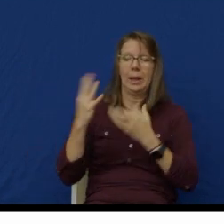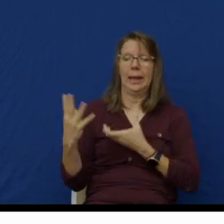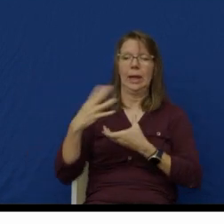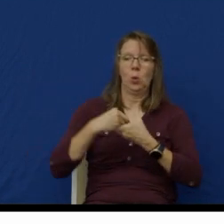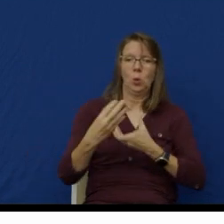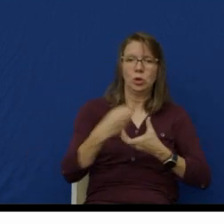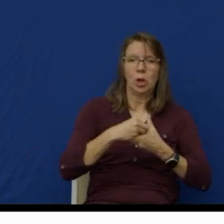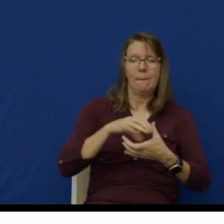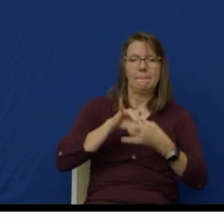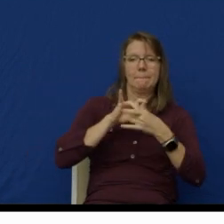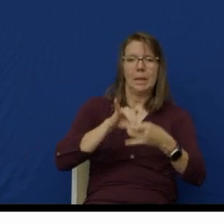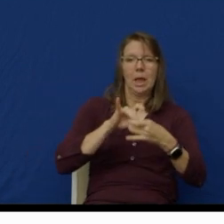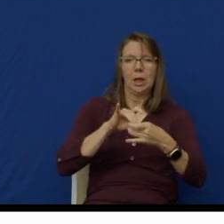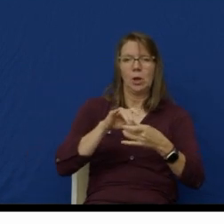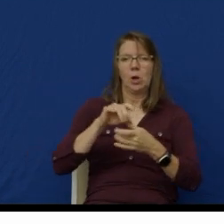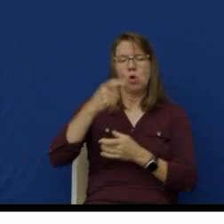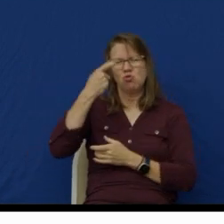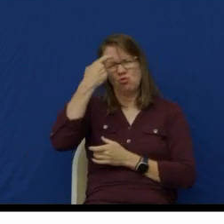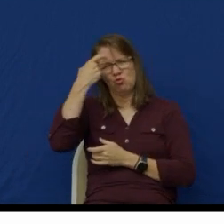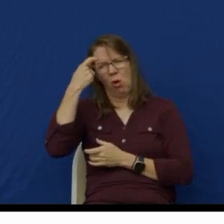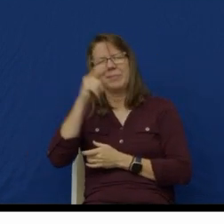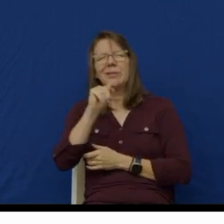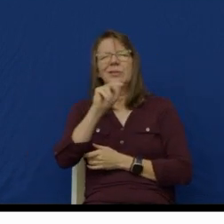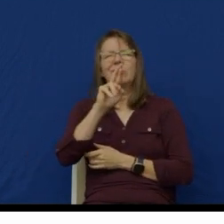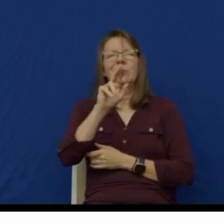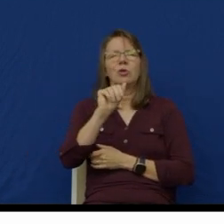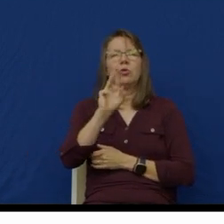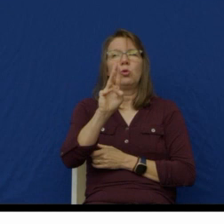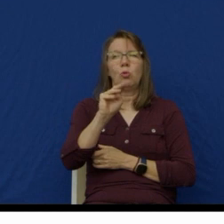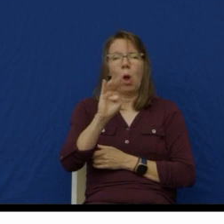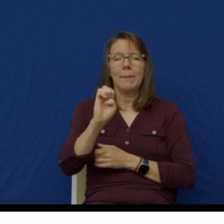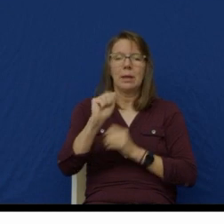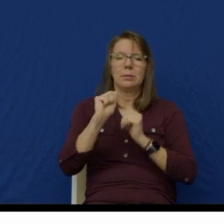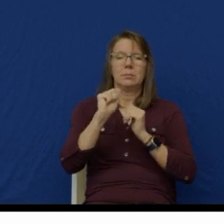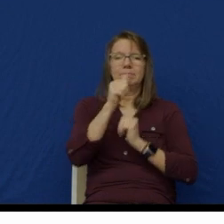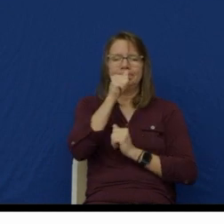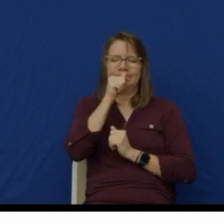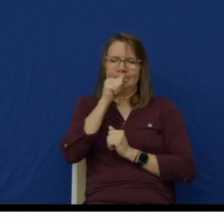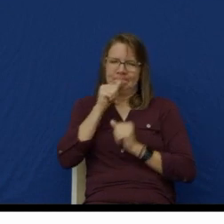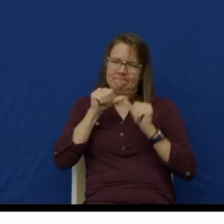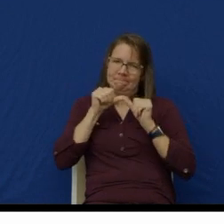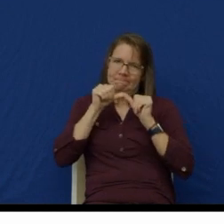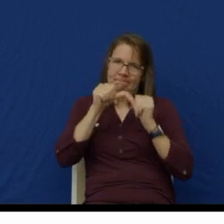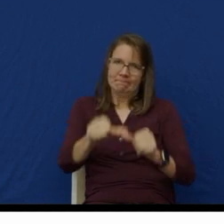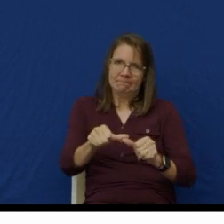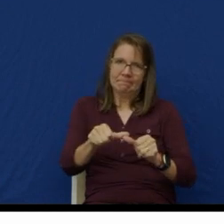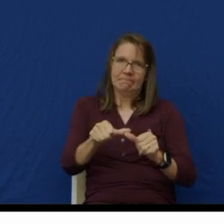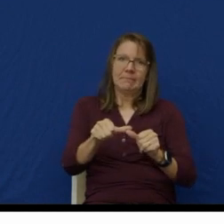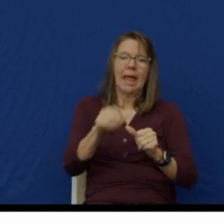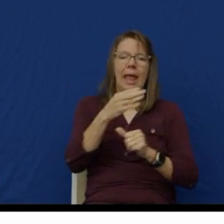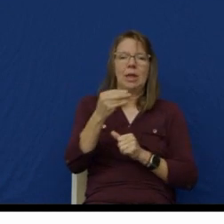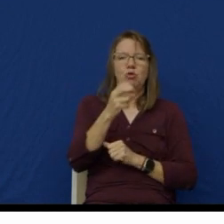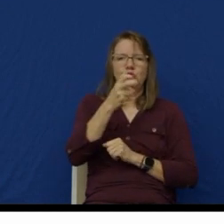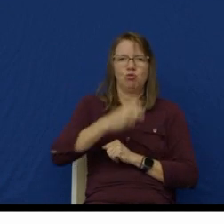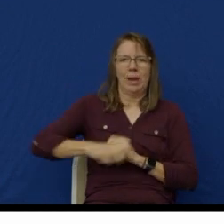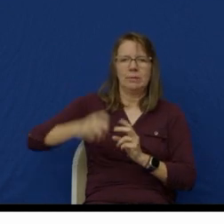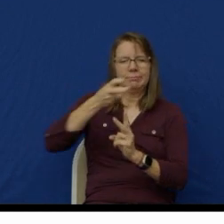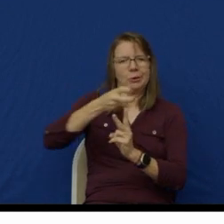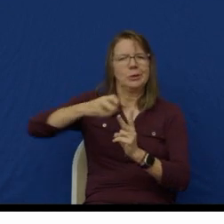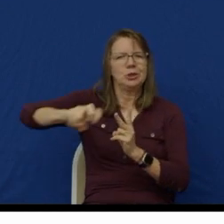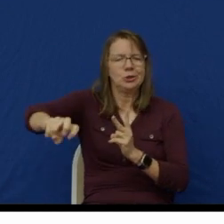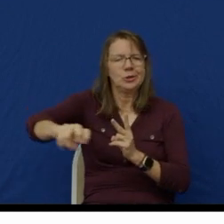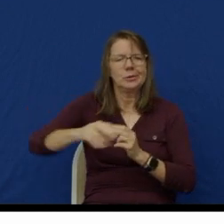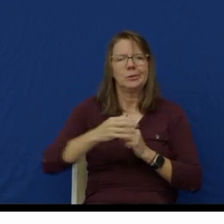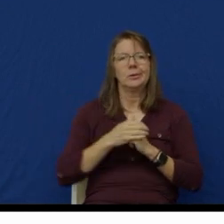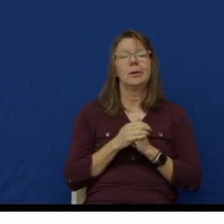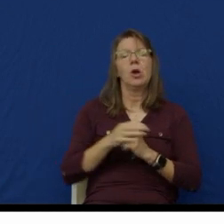trauma and resiliency, and special education law and post-secondary transition. The scholars are encouraged